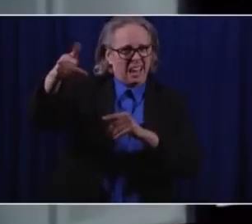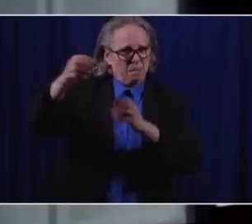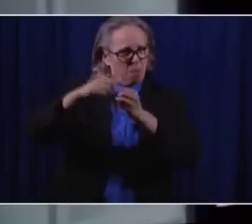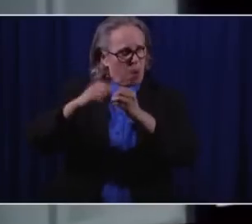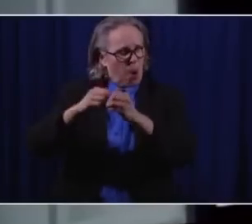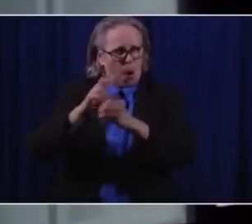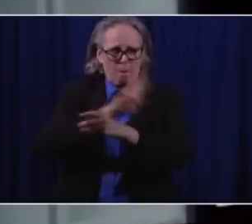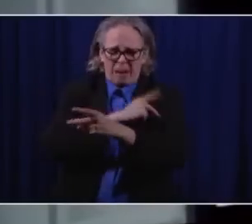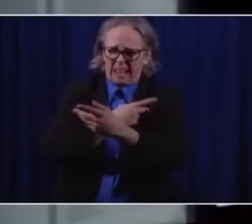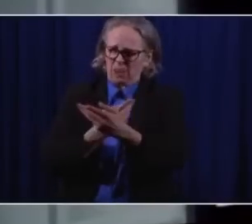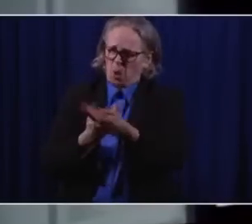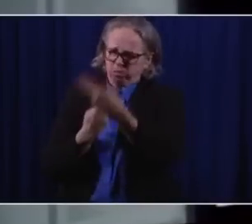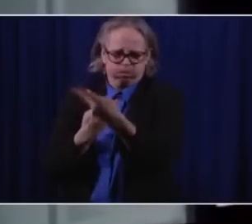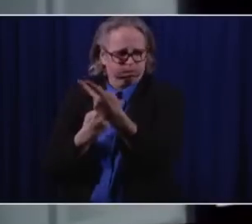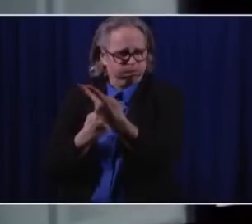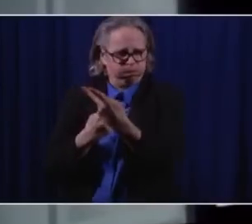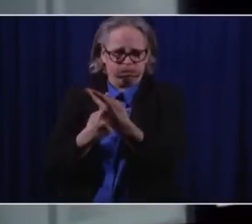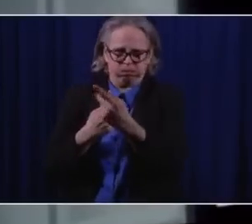gives us great